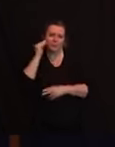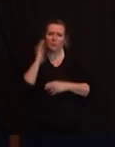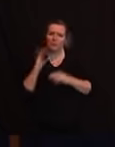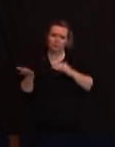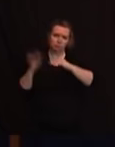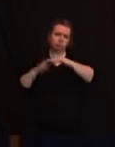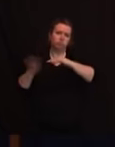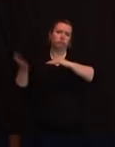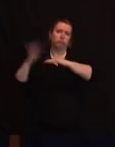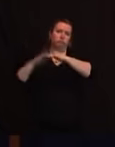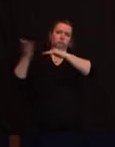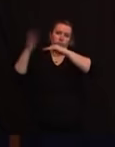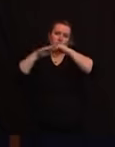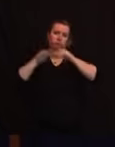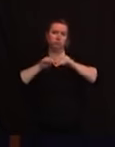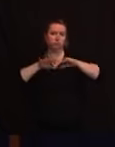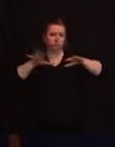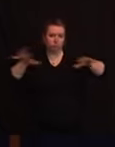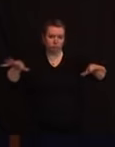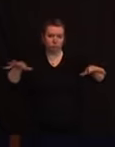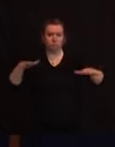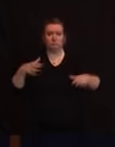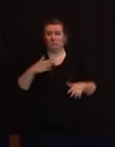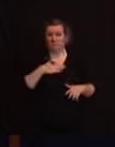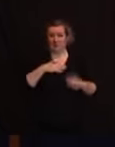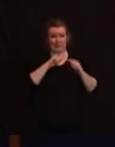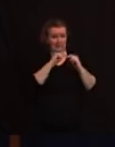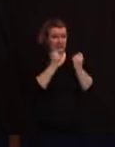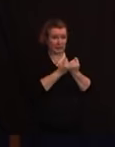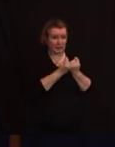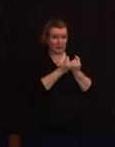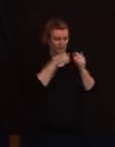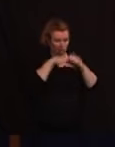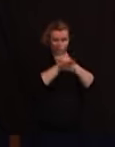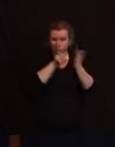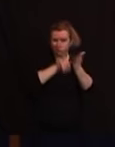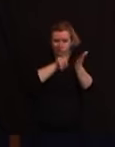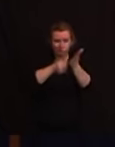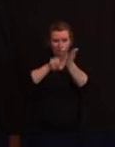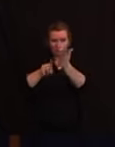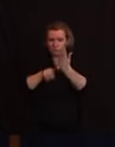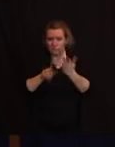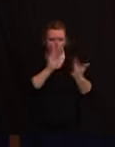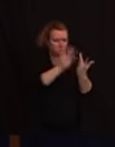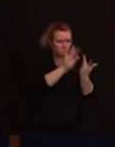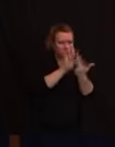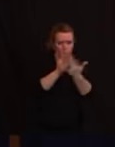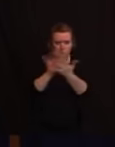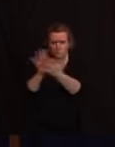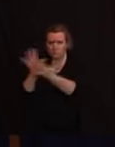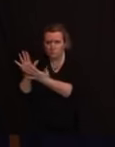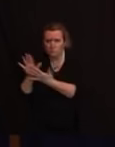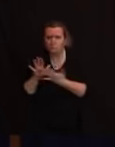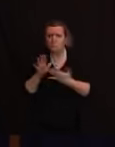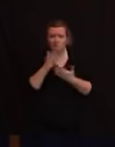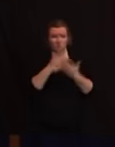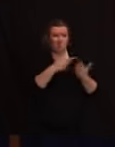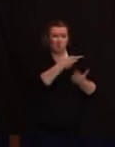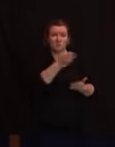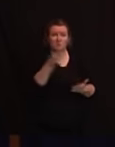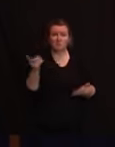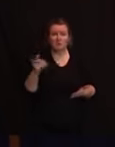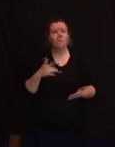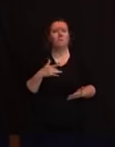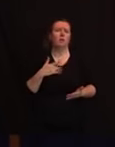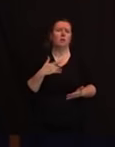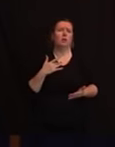outbreaks, and our inspection teams have been in contact with all of them, and some of them can expect a visit.